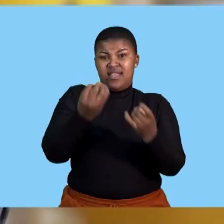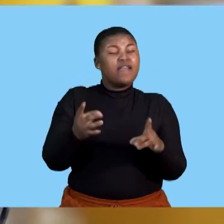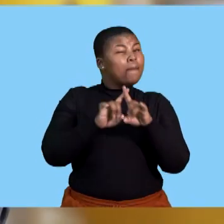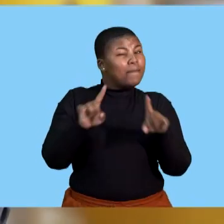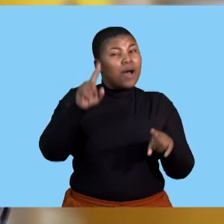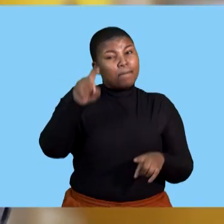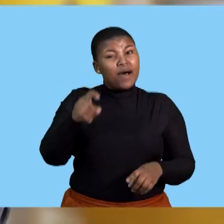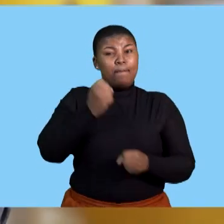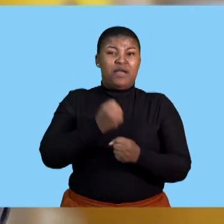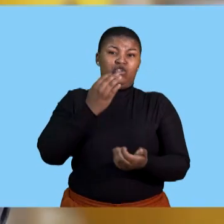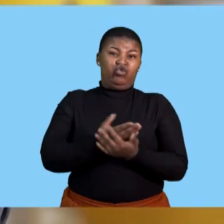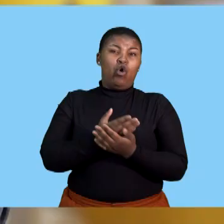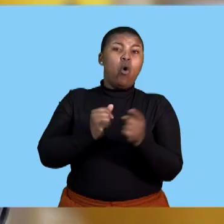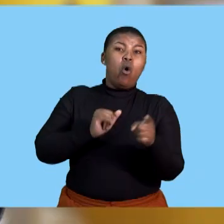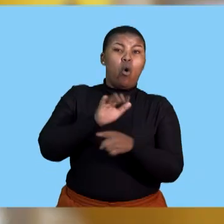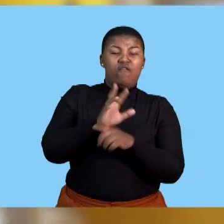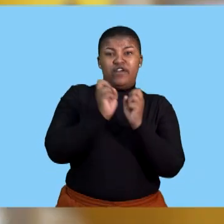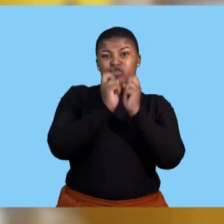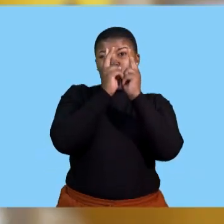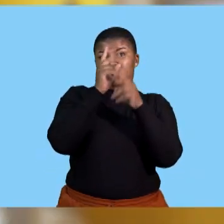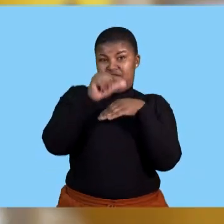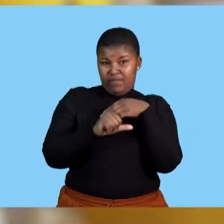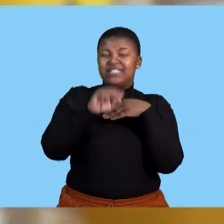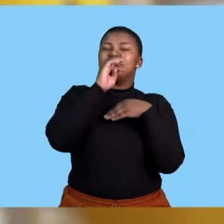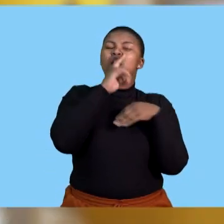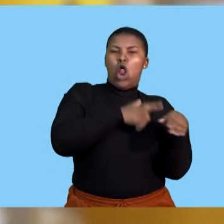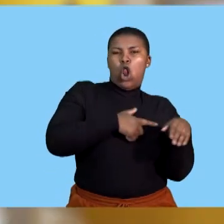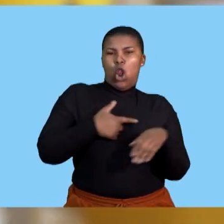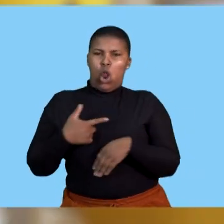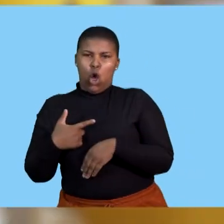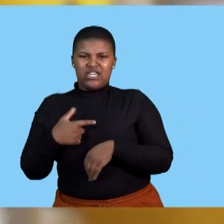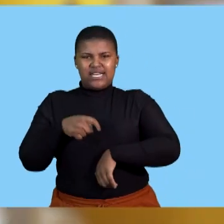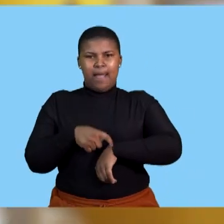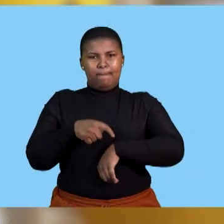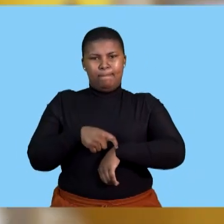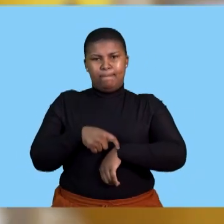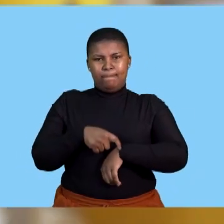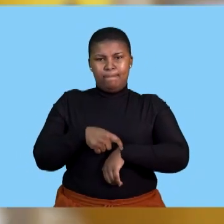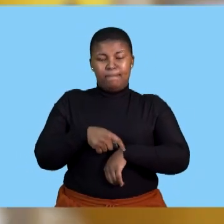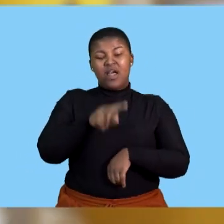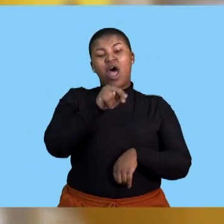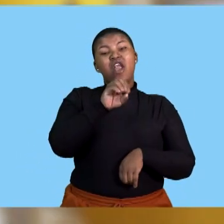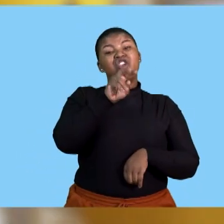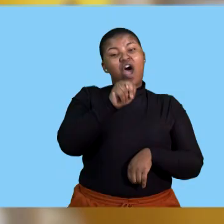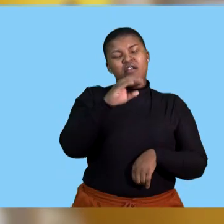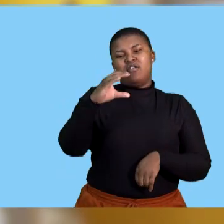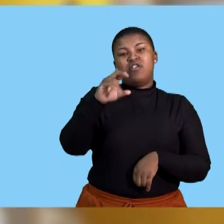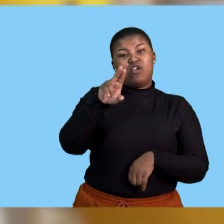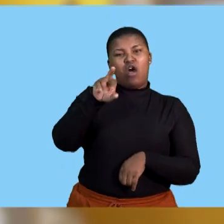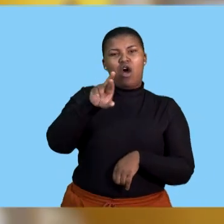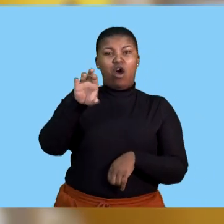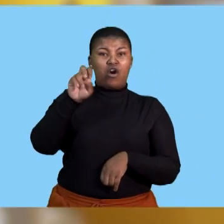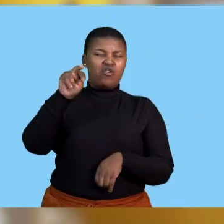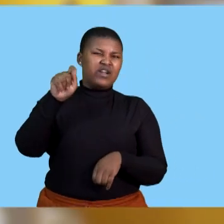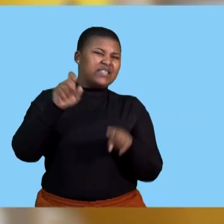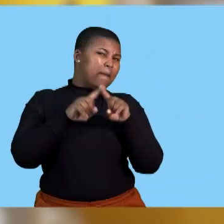long as it is more than 12 months, it becomes a long-term loan. Non-current liabilities. But